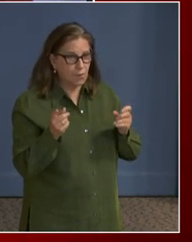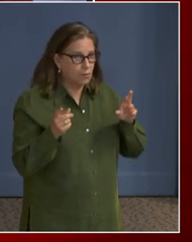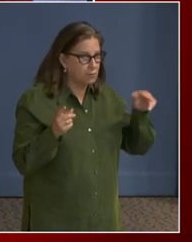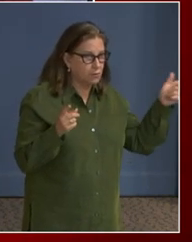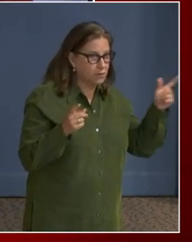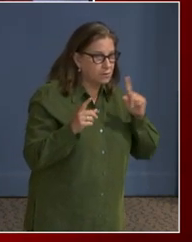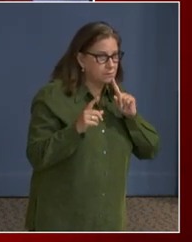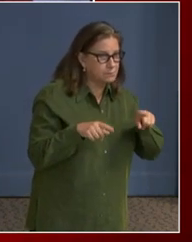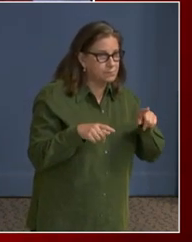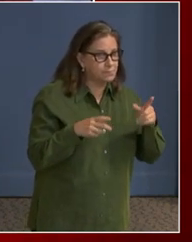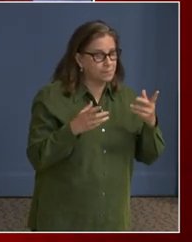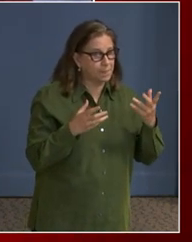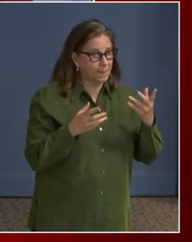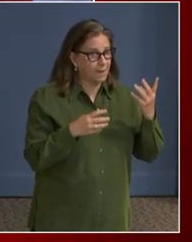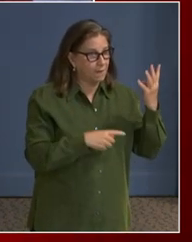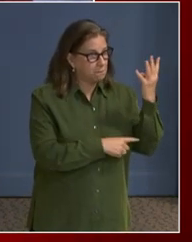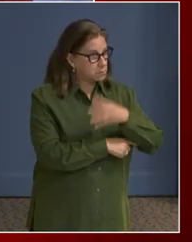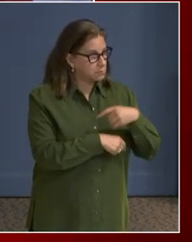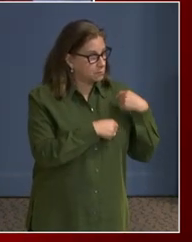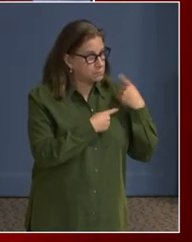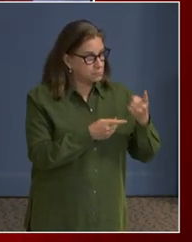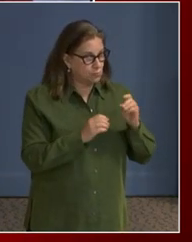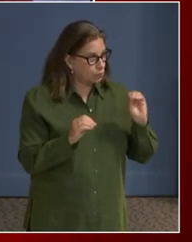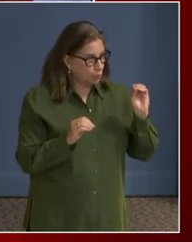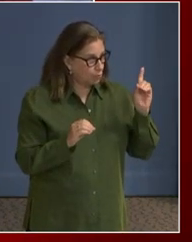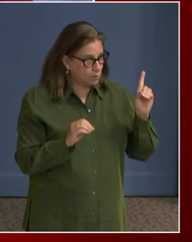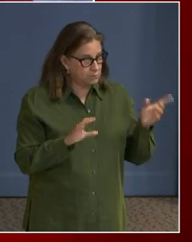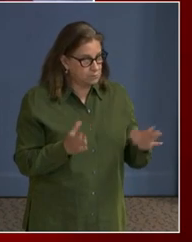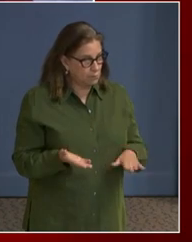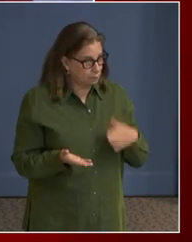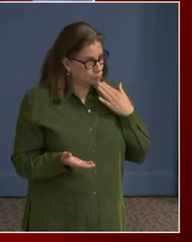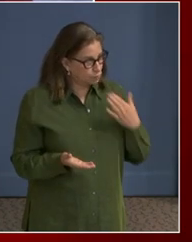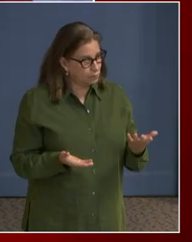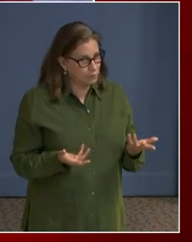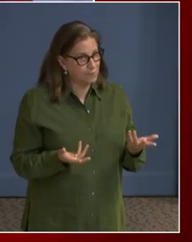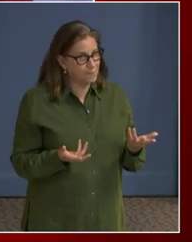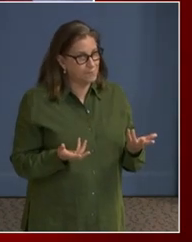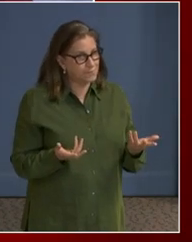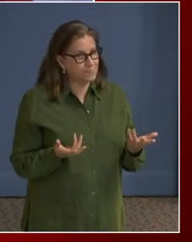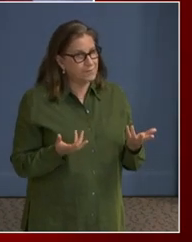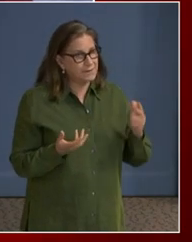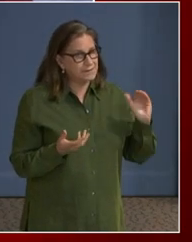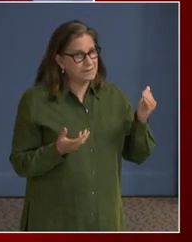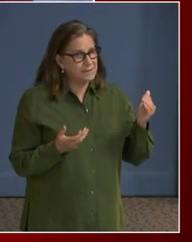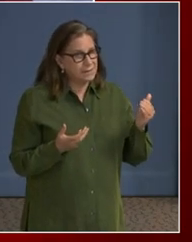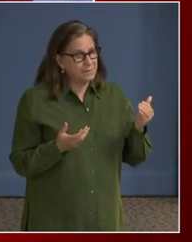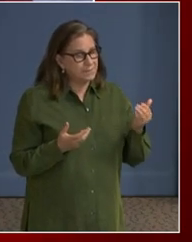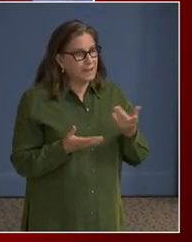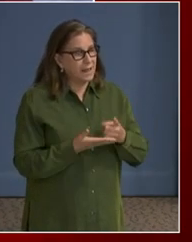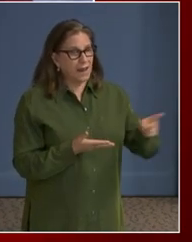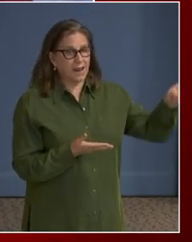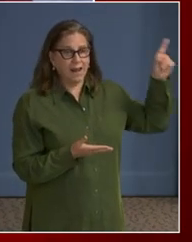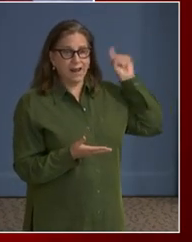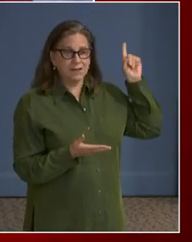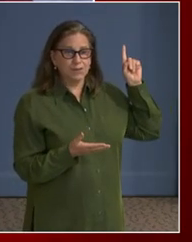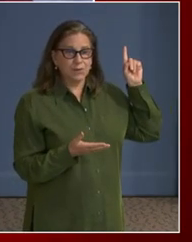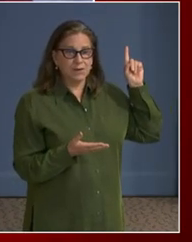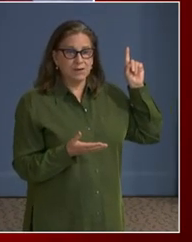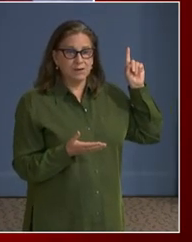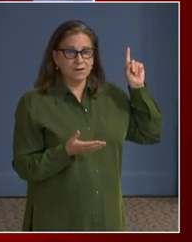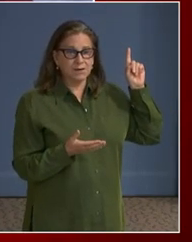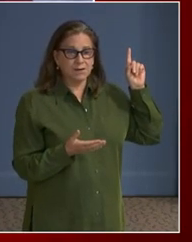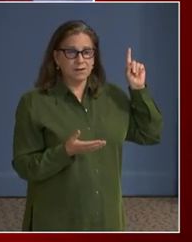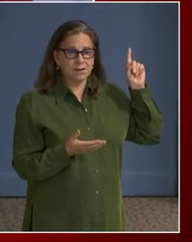4 days of no deaths reported, but it seems that in the past week or so, and I guess now that we're into phase